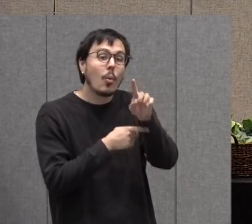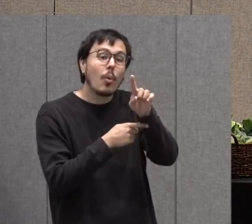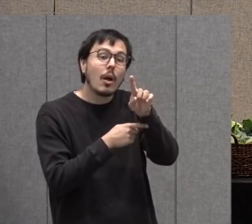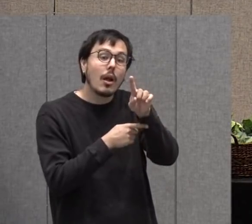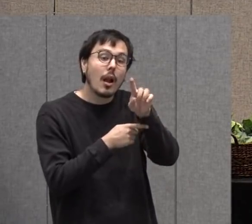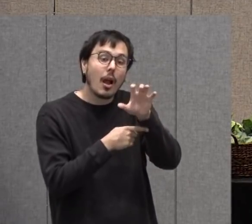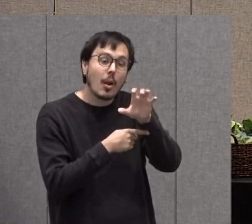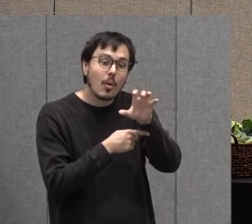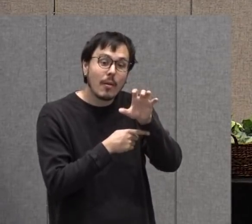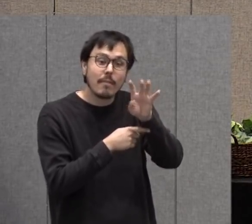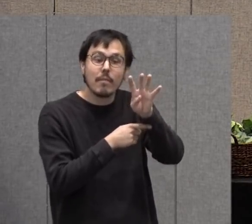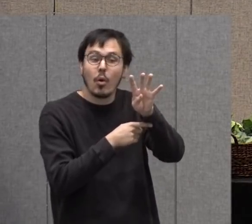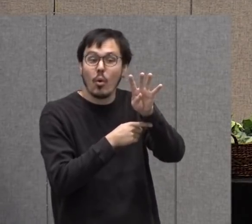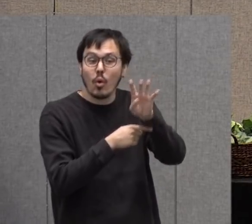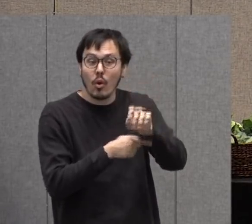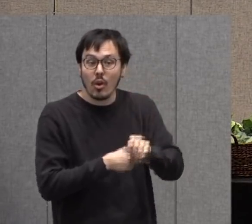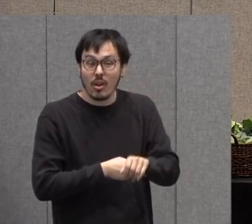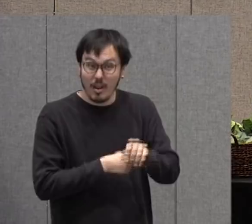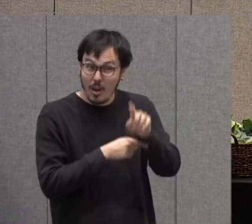104.